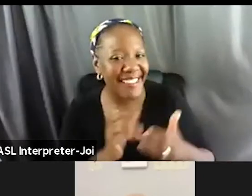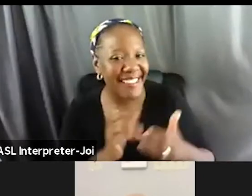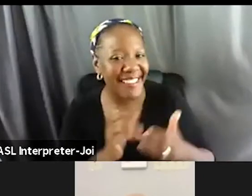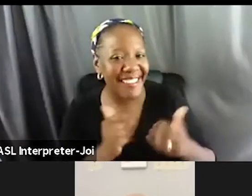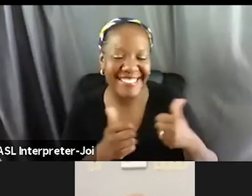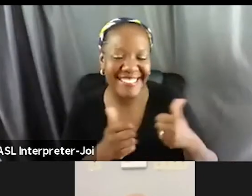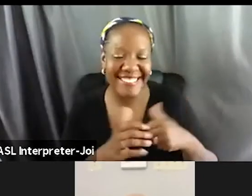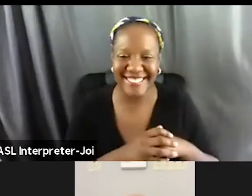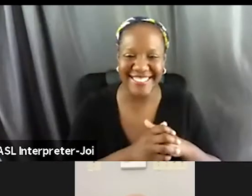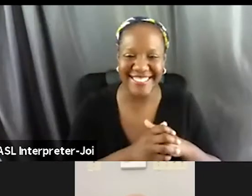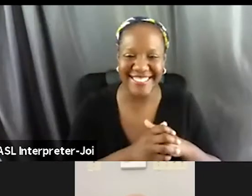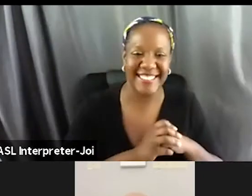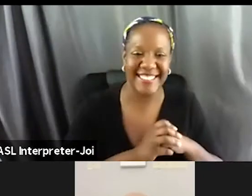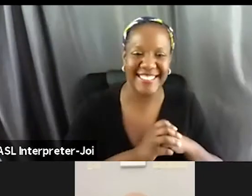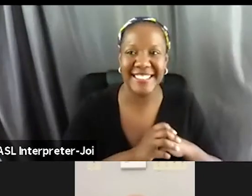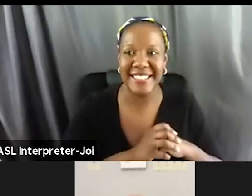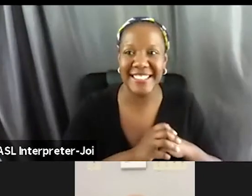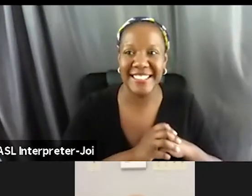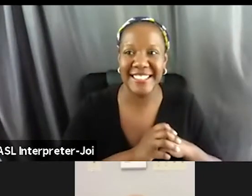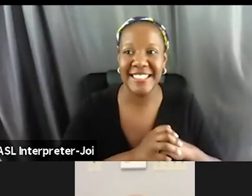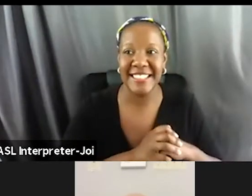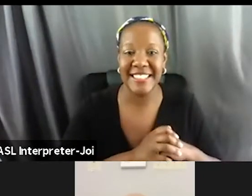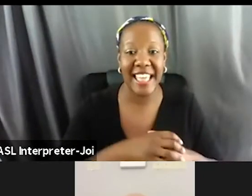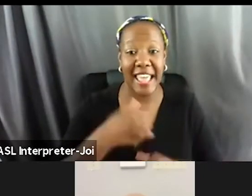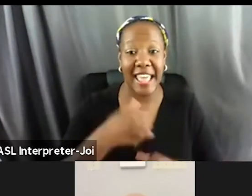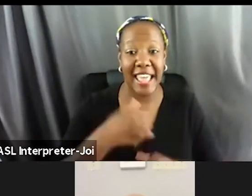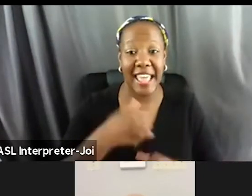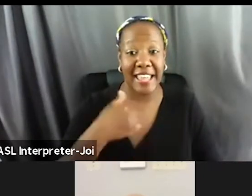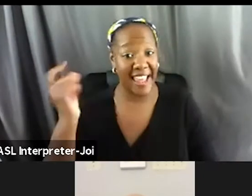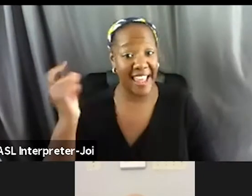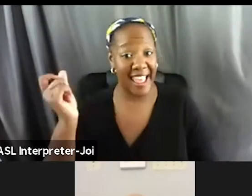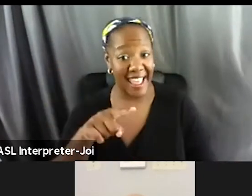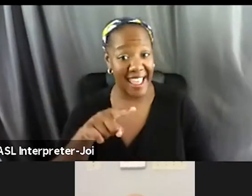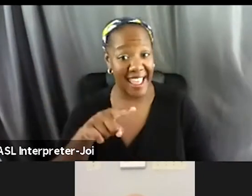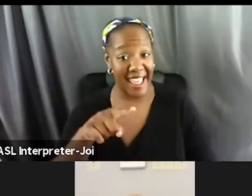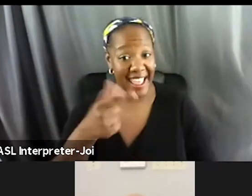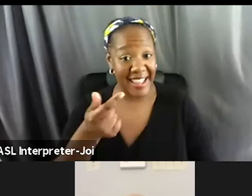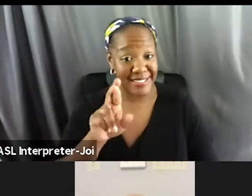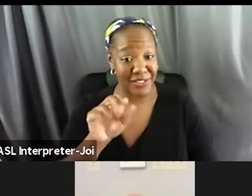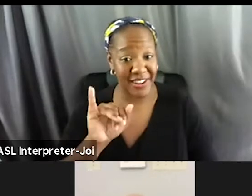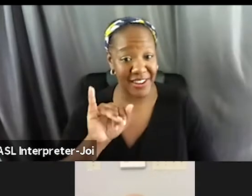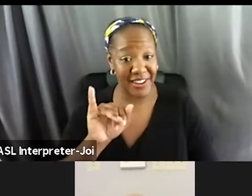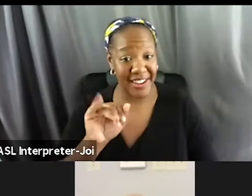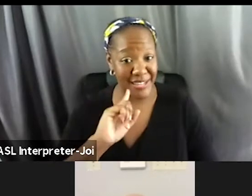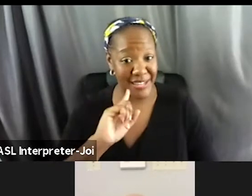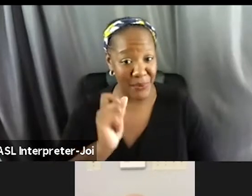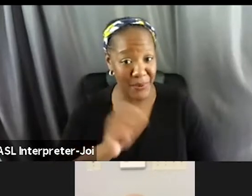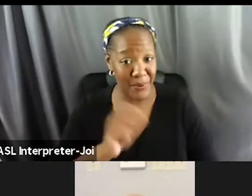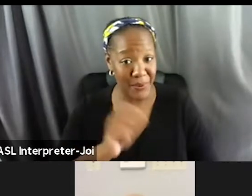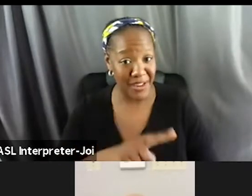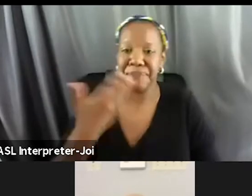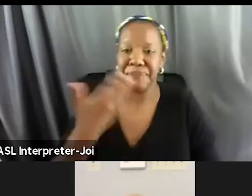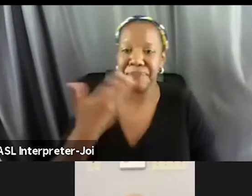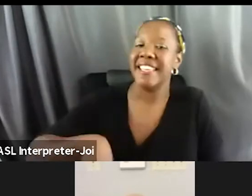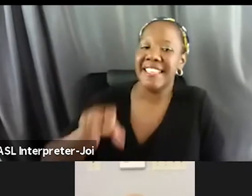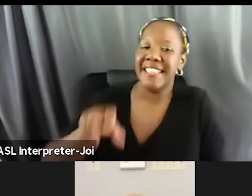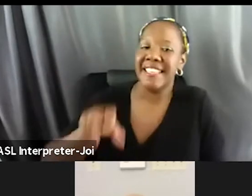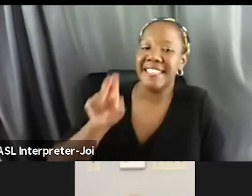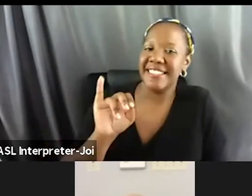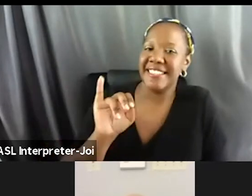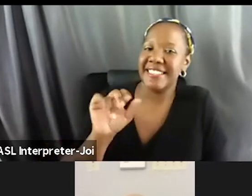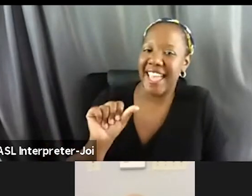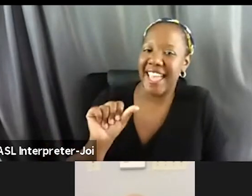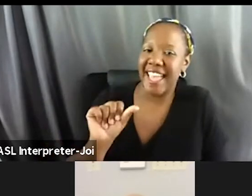Can I ask Gracie a question? Oh, sure. Sure. This is Naya. Gracie,